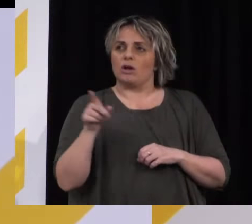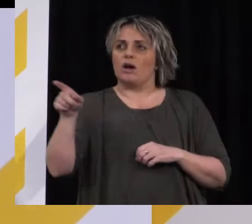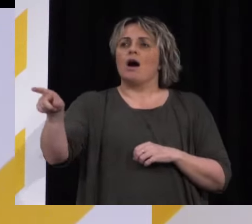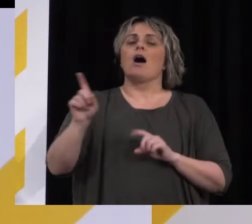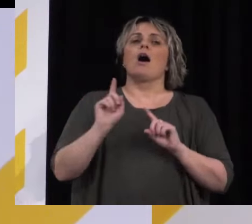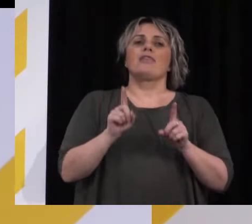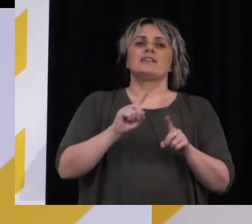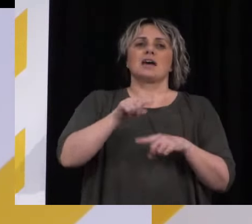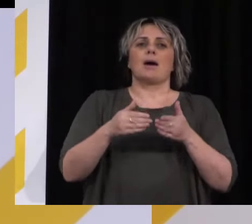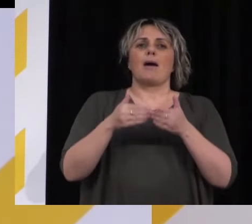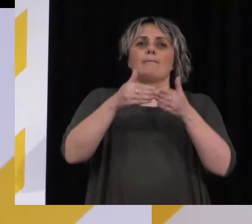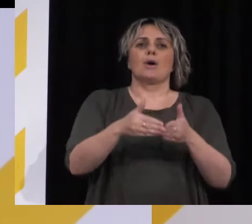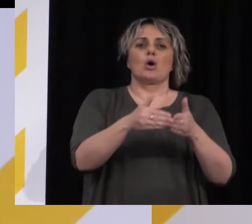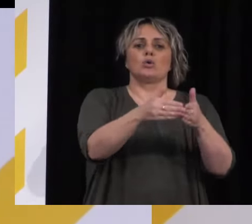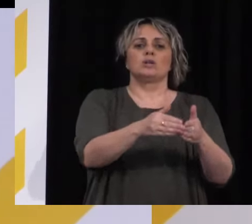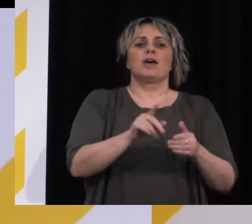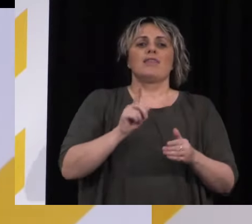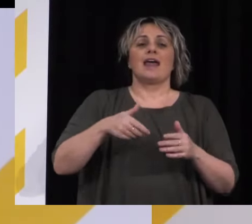that departed New Zealand